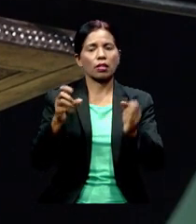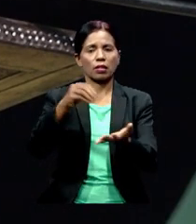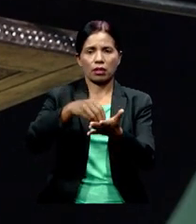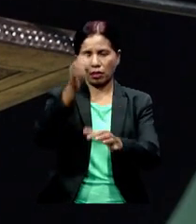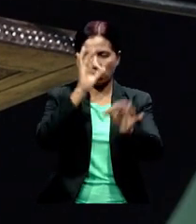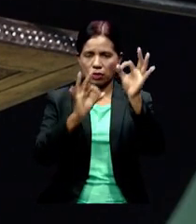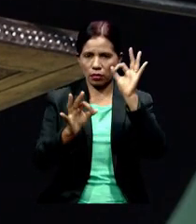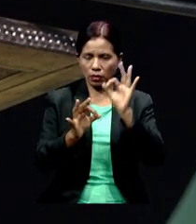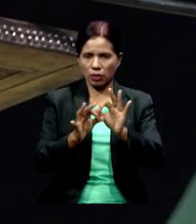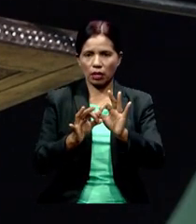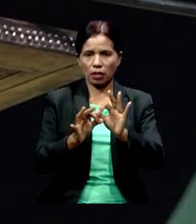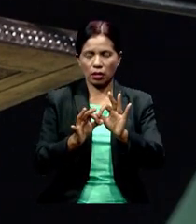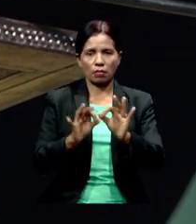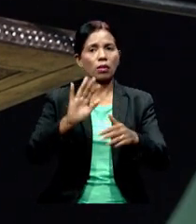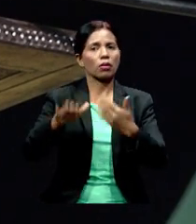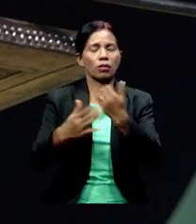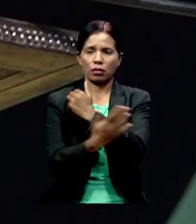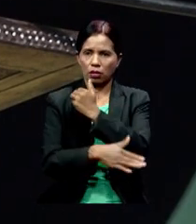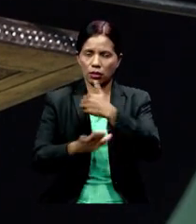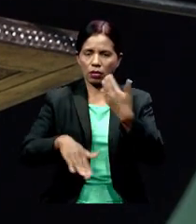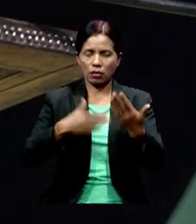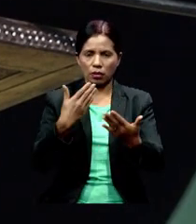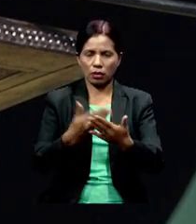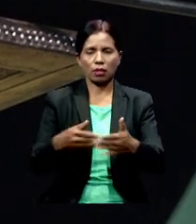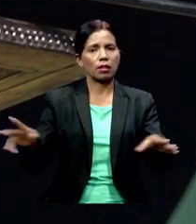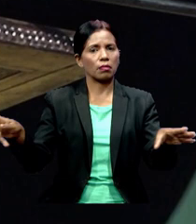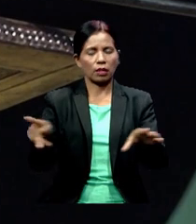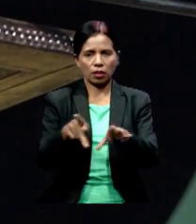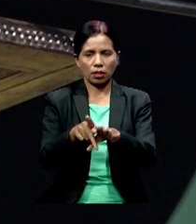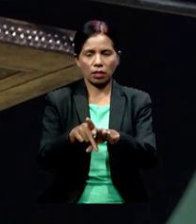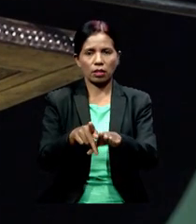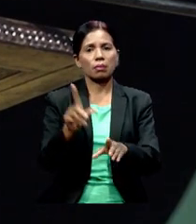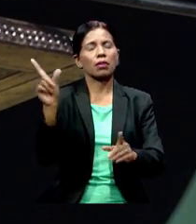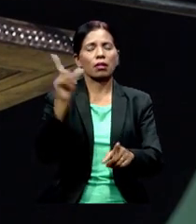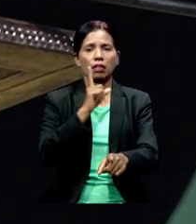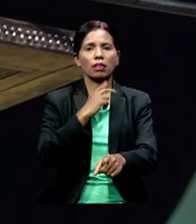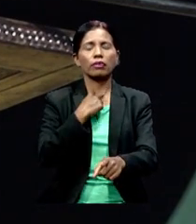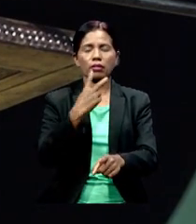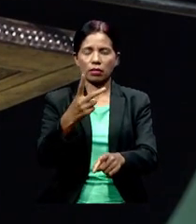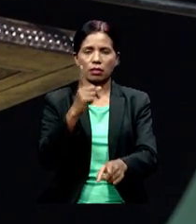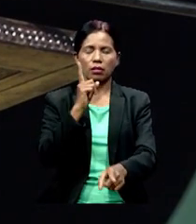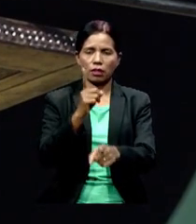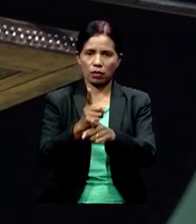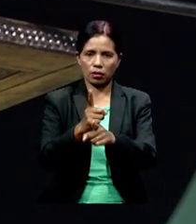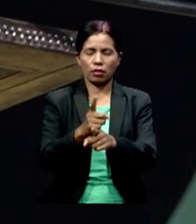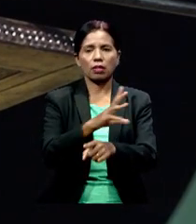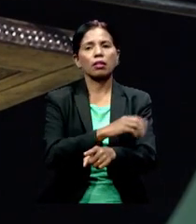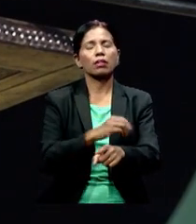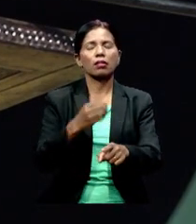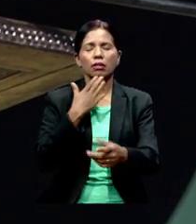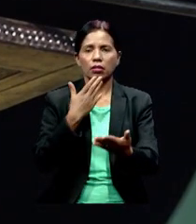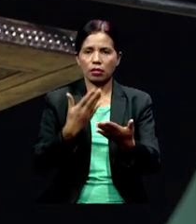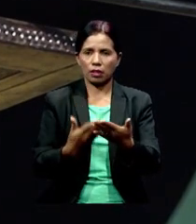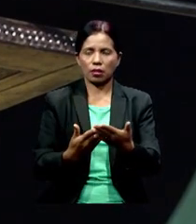our engagements are built on true partnerships centered on mutual benefit that will deliver development